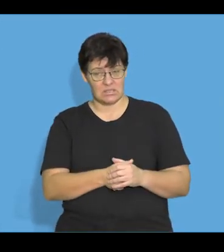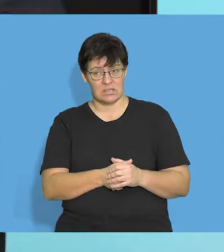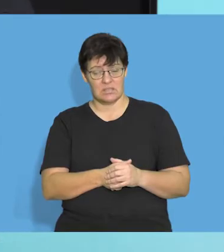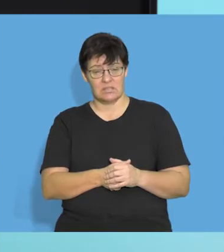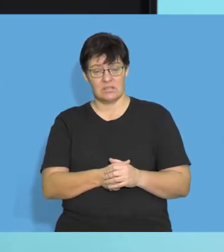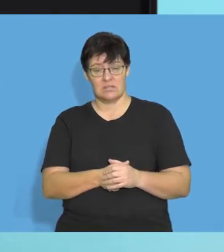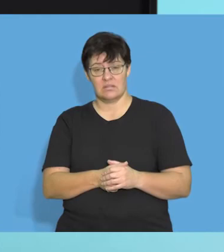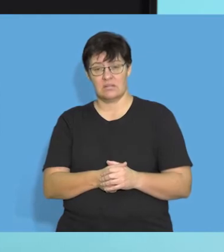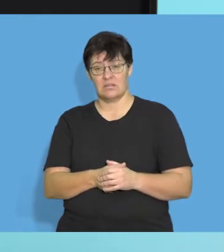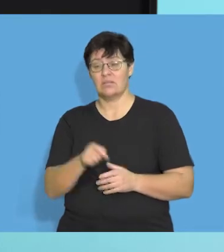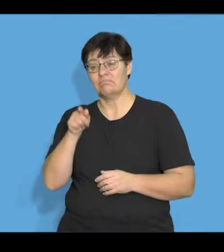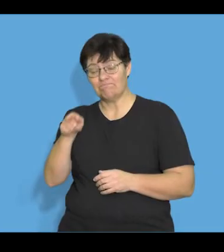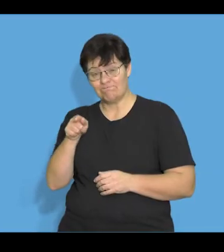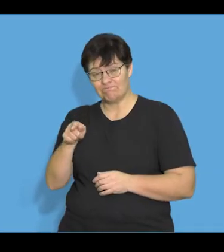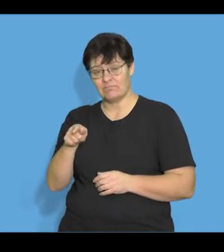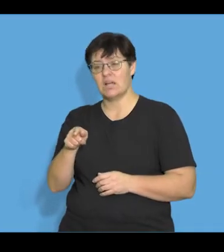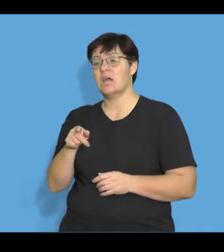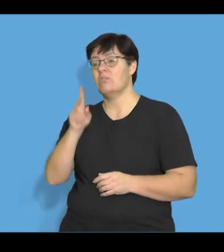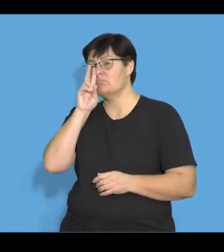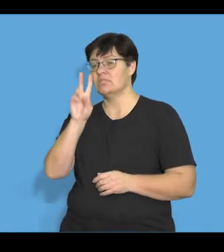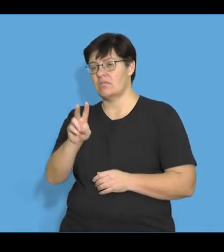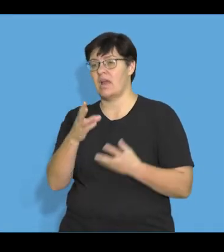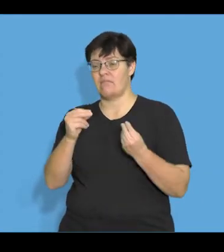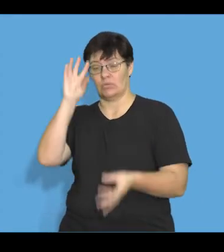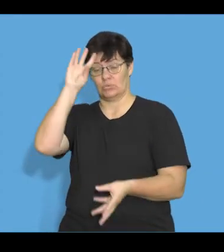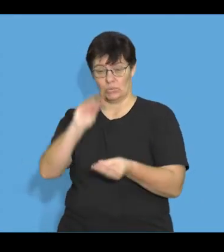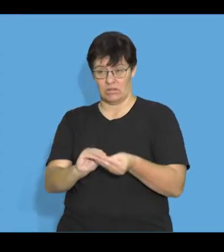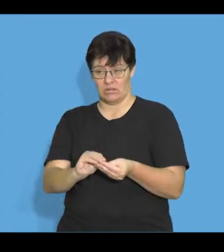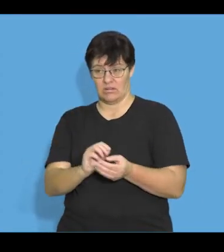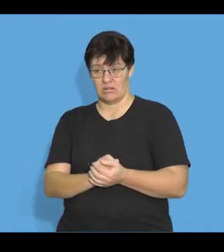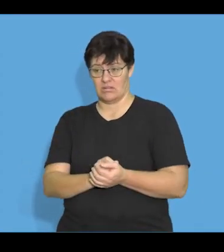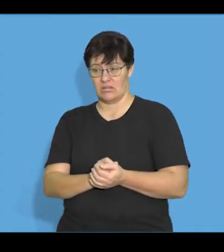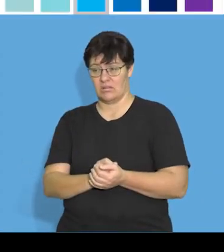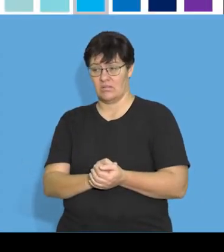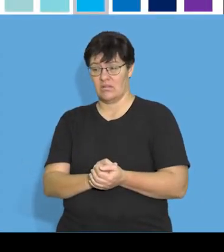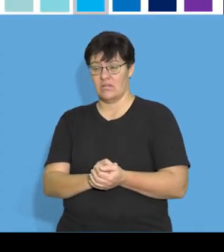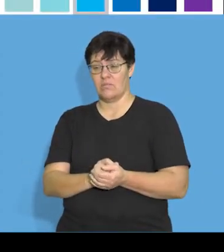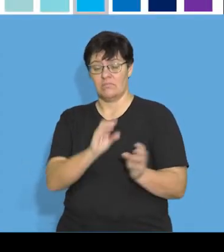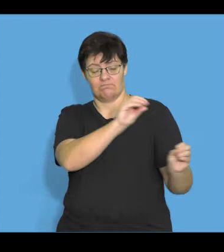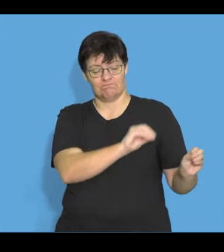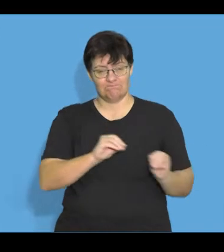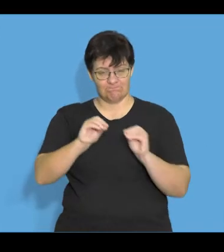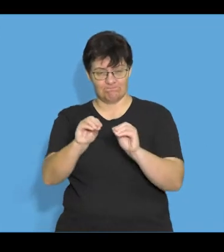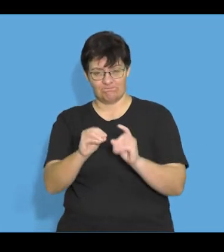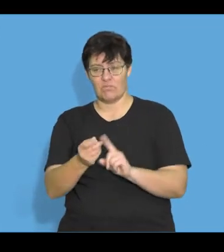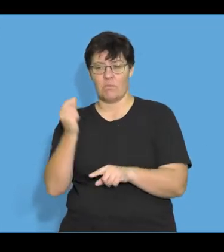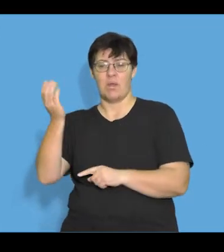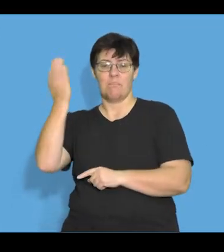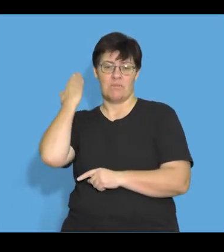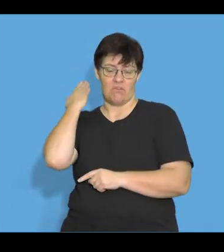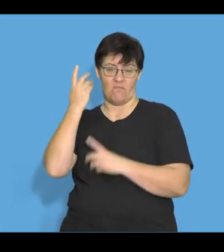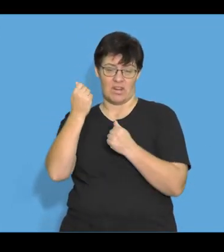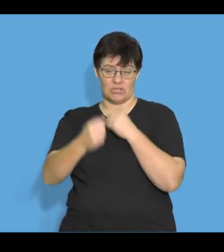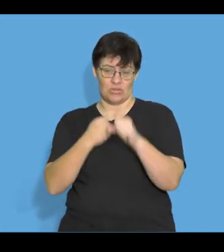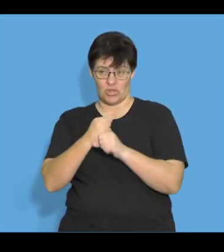system, watch, there's your total that you brought forward from the previous financial year,